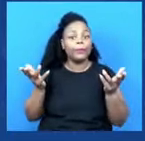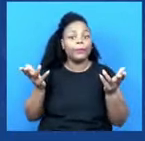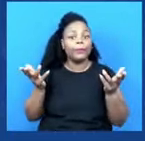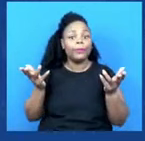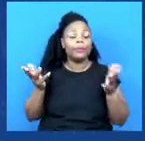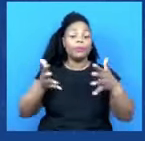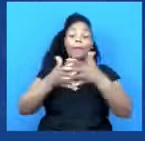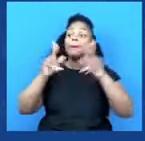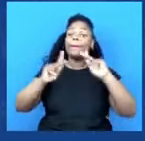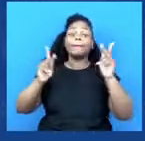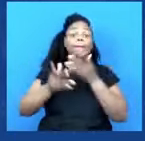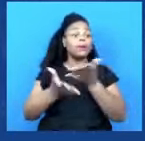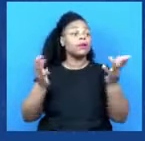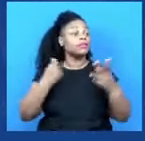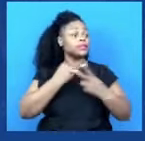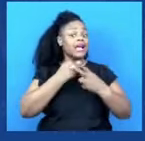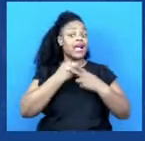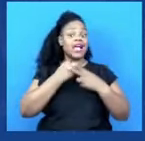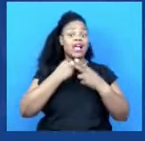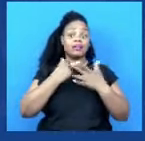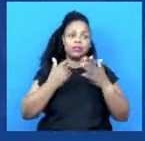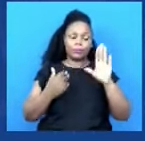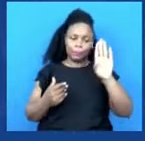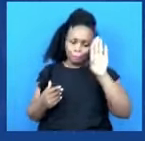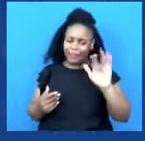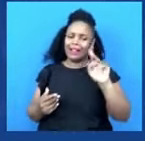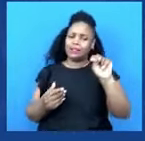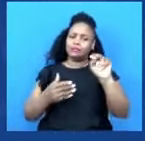gigantic difference for an average family.